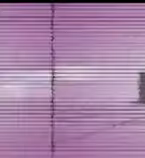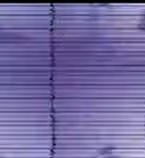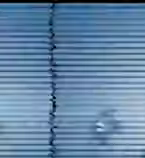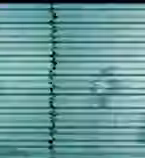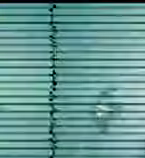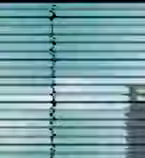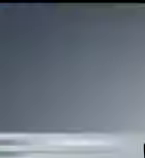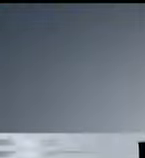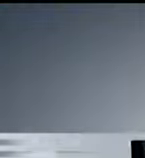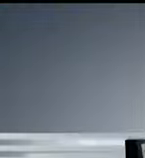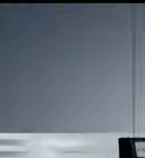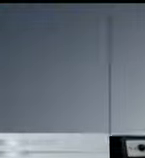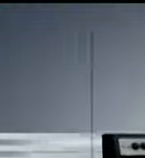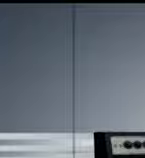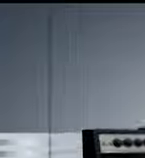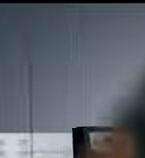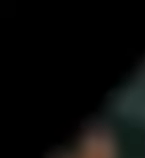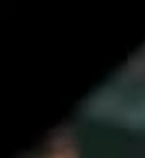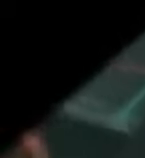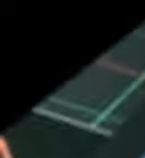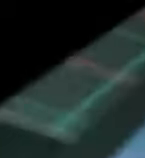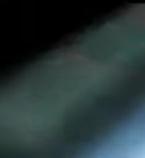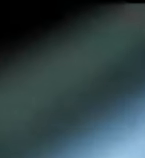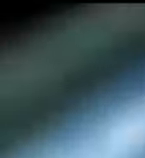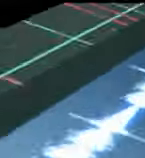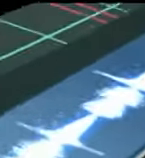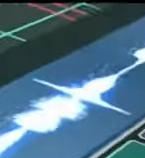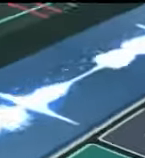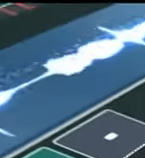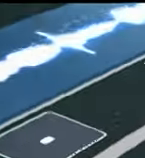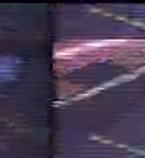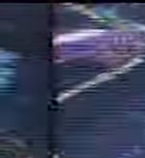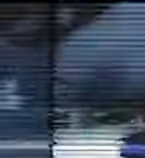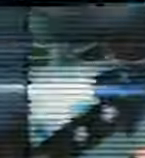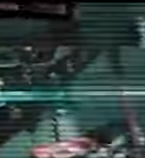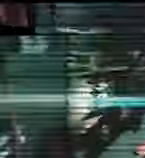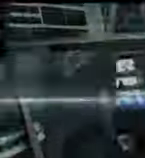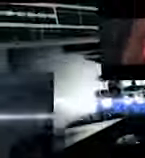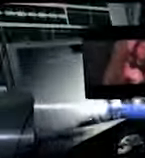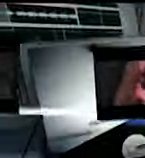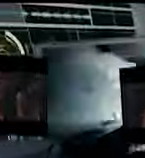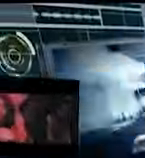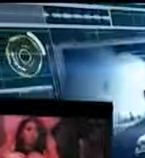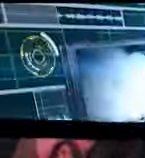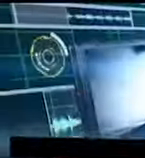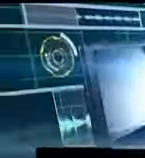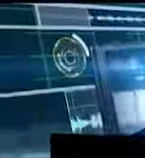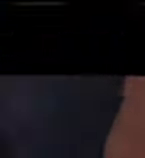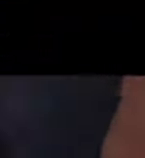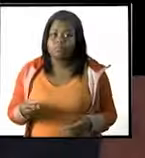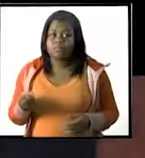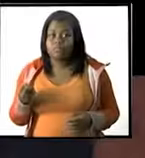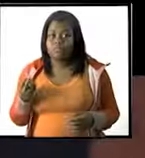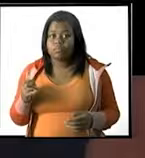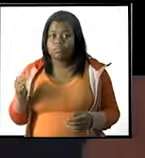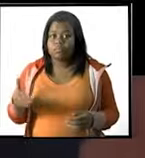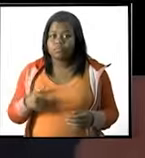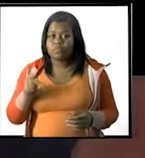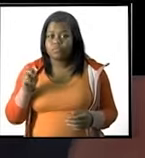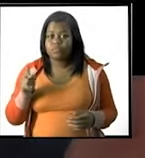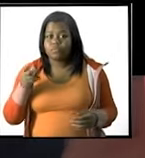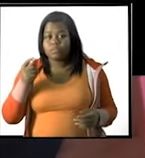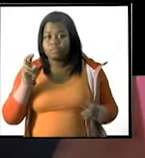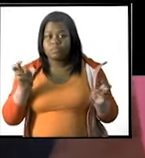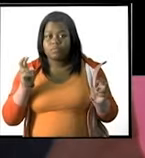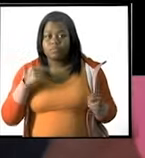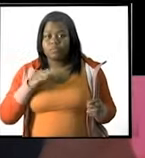Trending Topic. I'm your host, Jada Williams, and this week we want to know what you're listening to. Don't mess with this, and I know